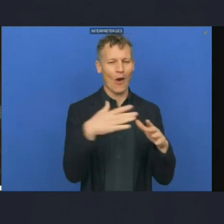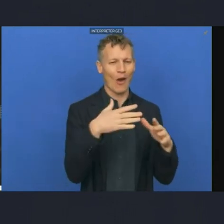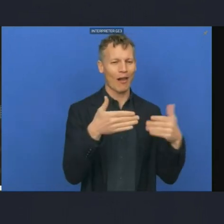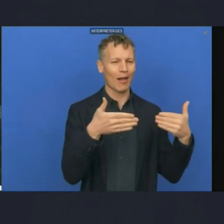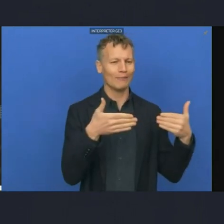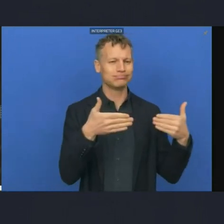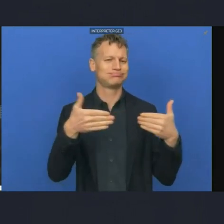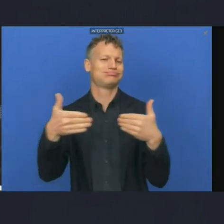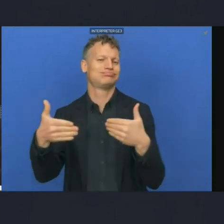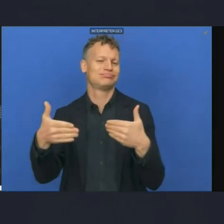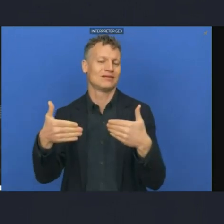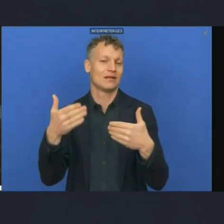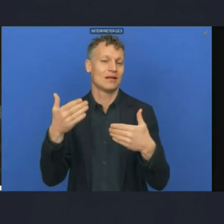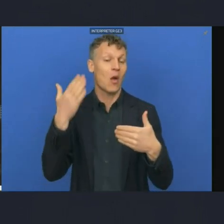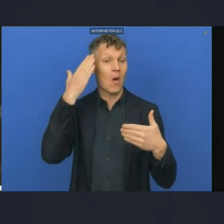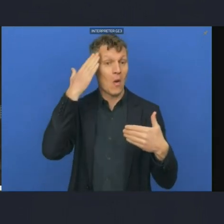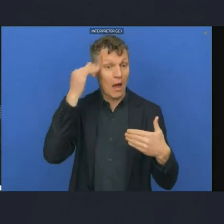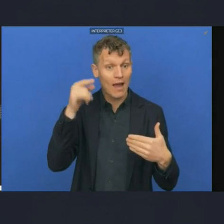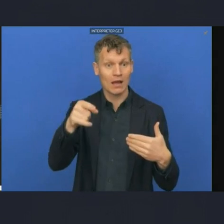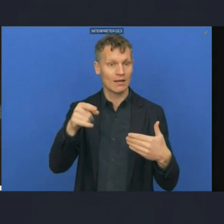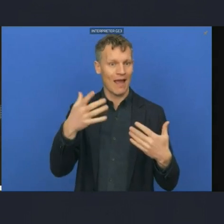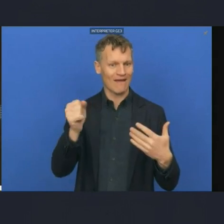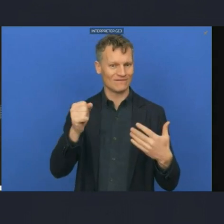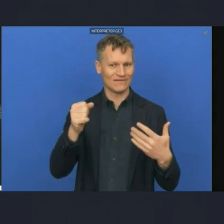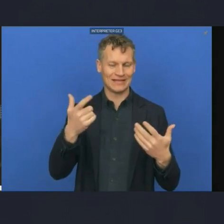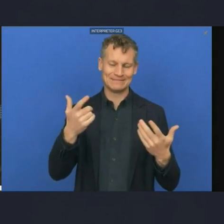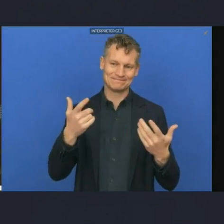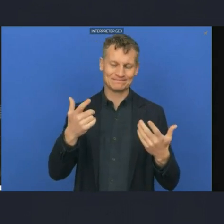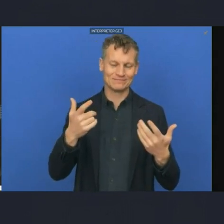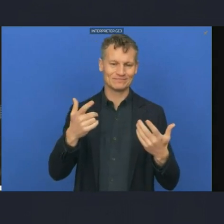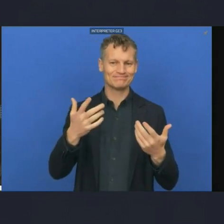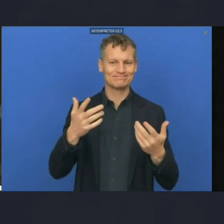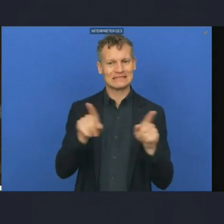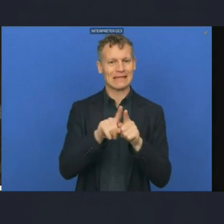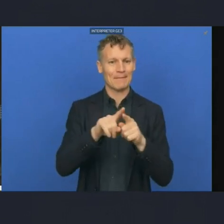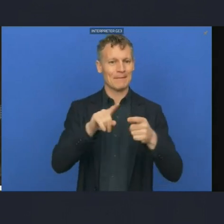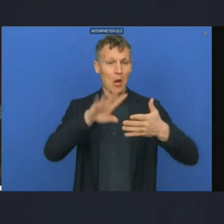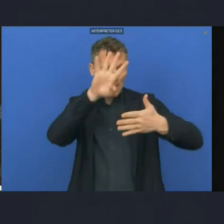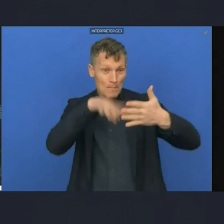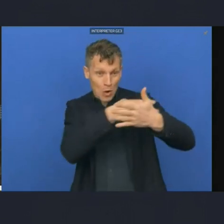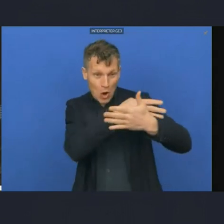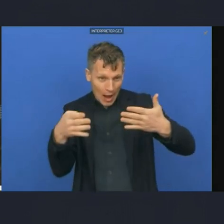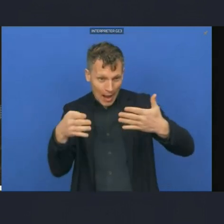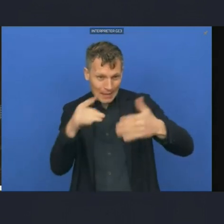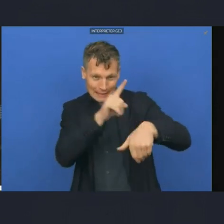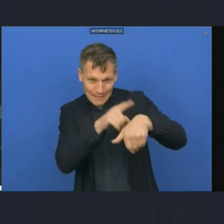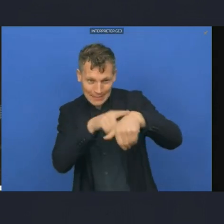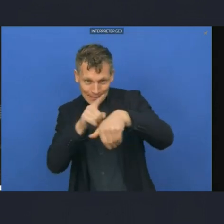late adoption of the program. And of course, this had consequences with everything, with the deadlines,